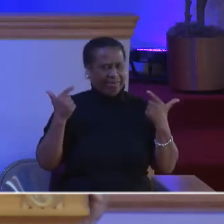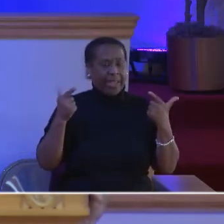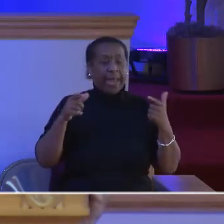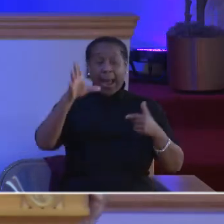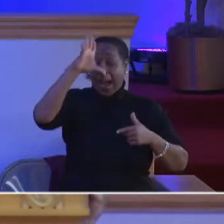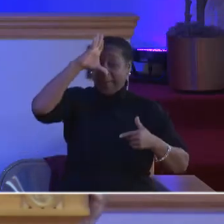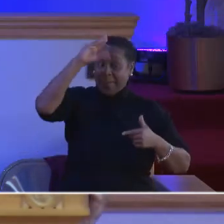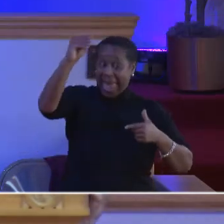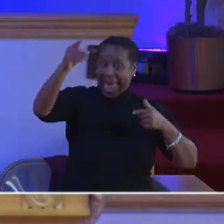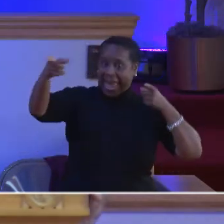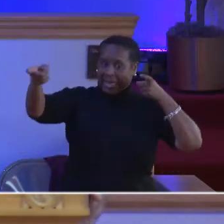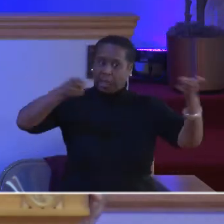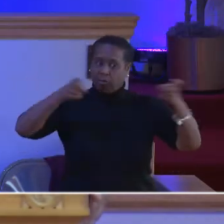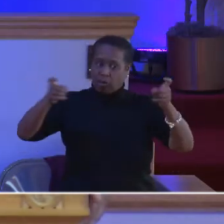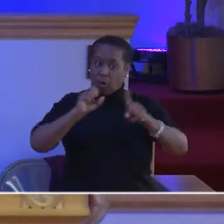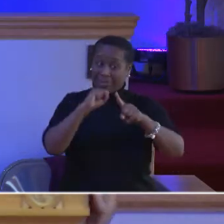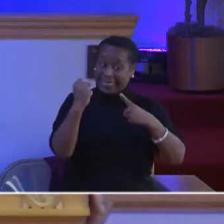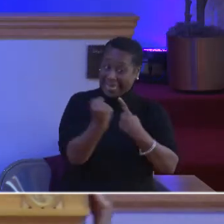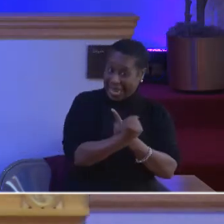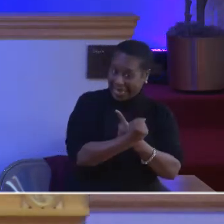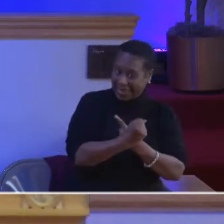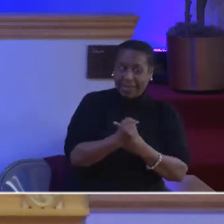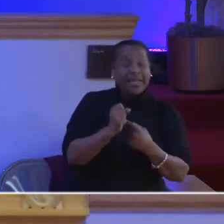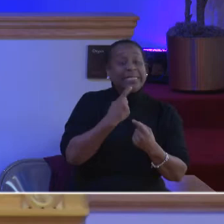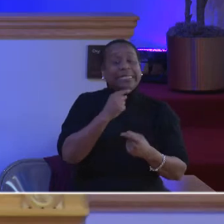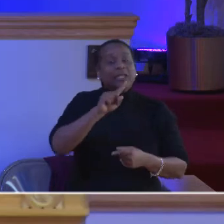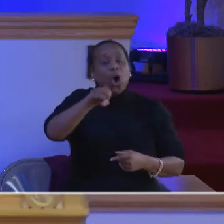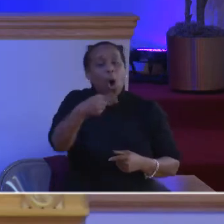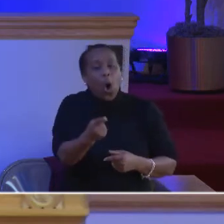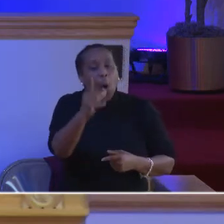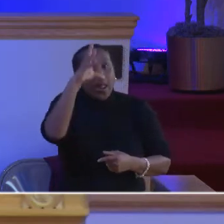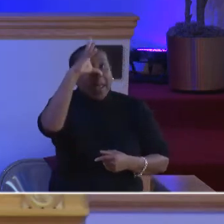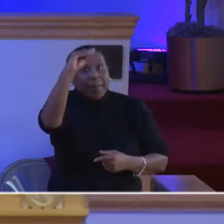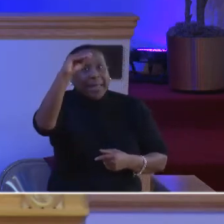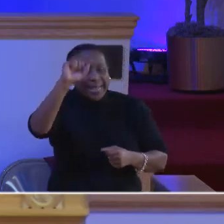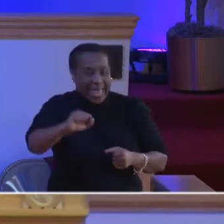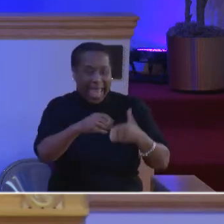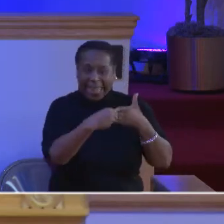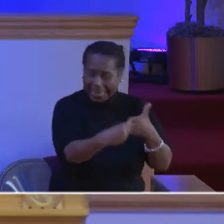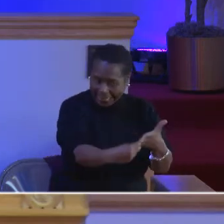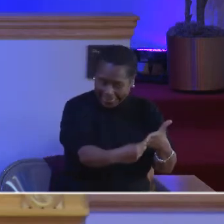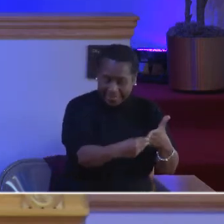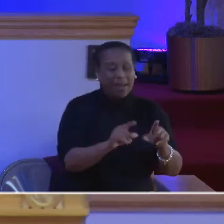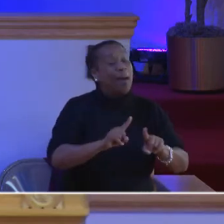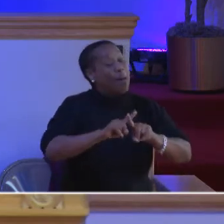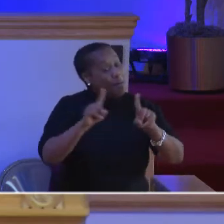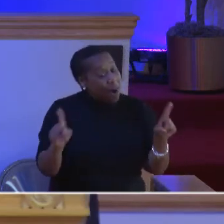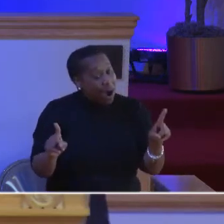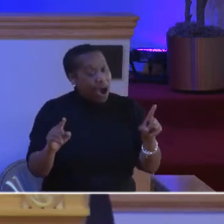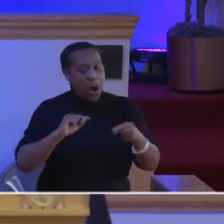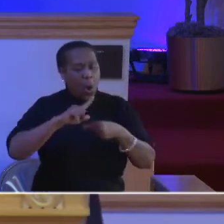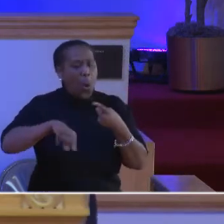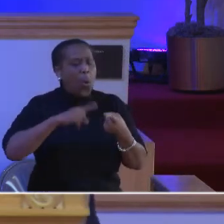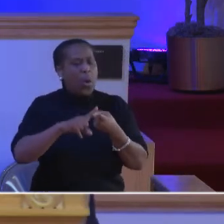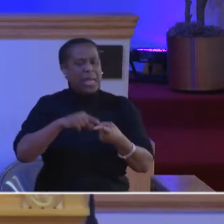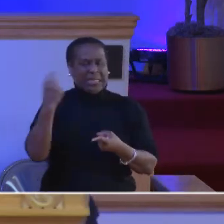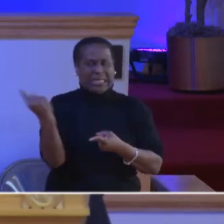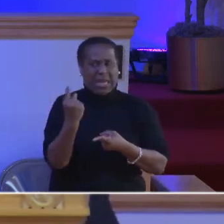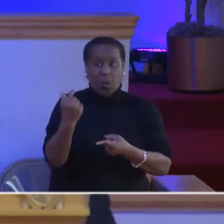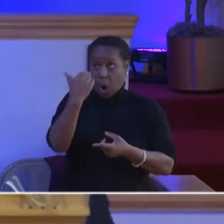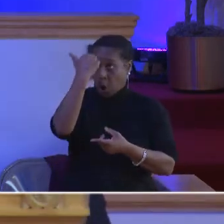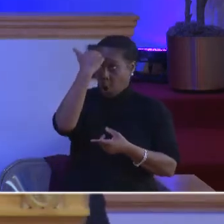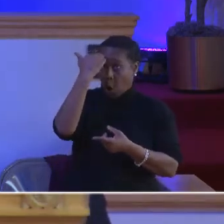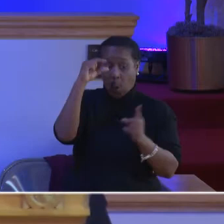male-dominated society that says only men can lead. But you see, when somebody knows